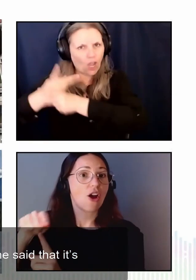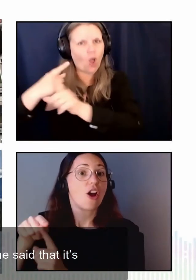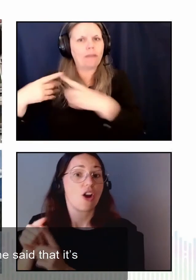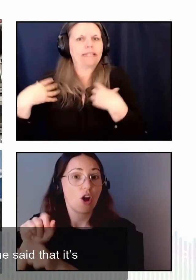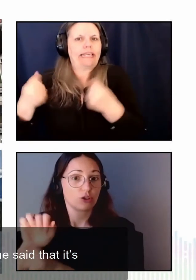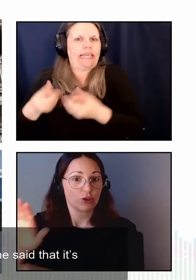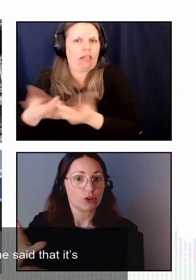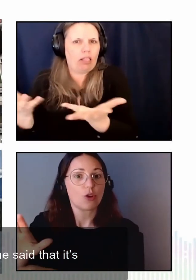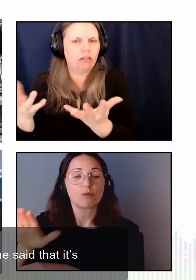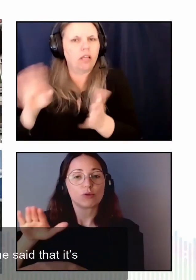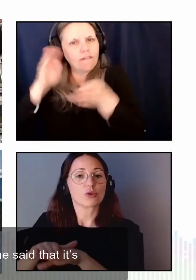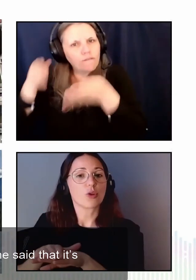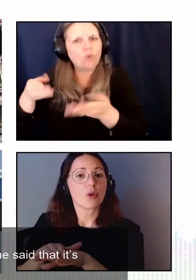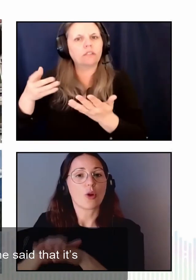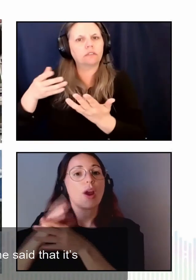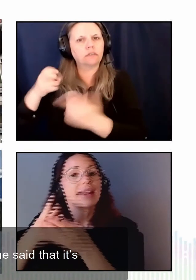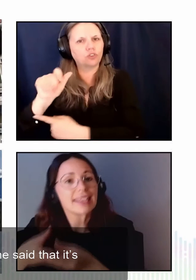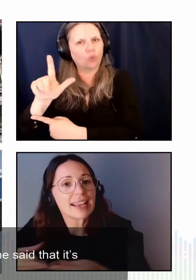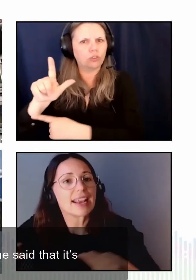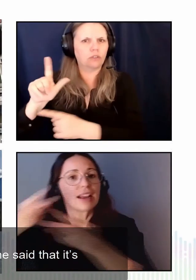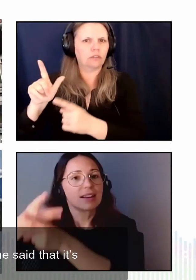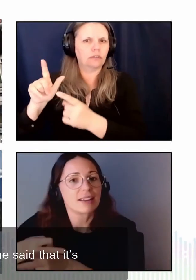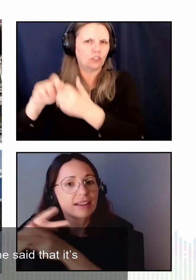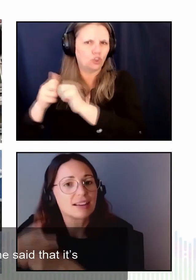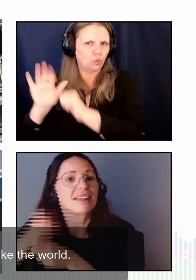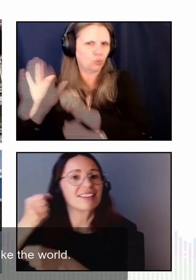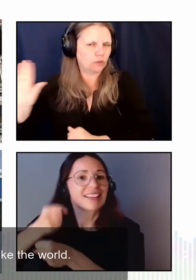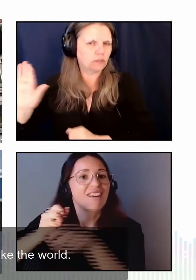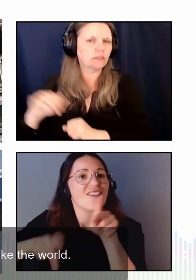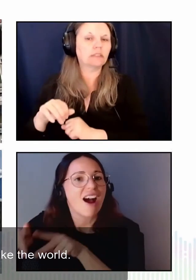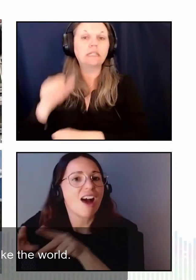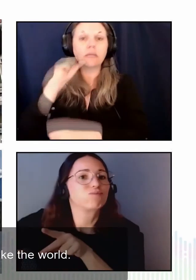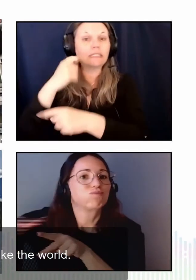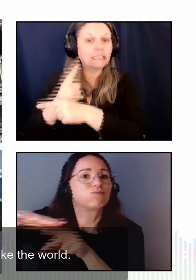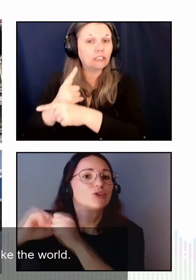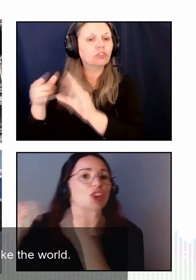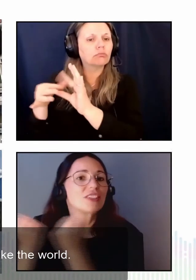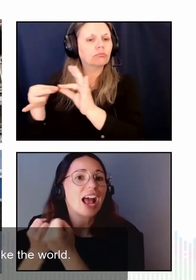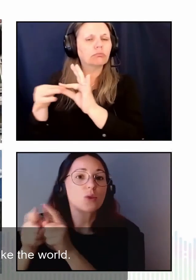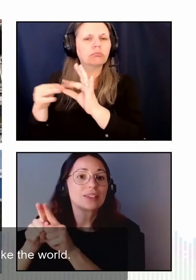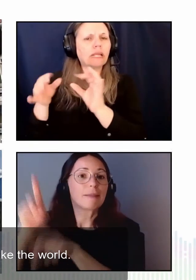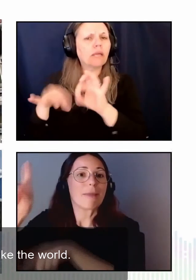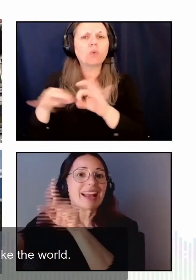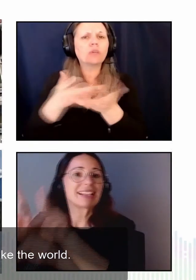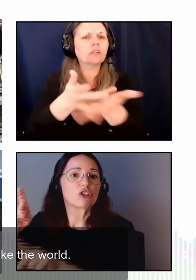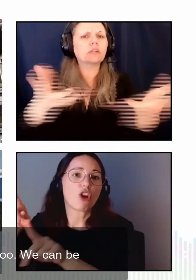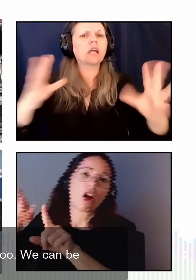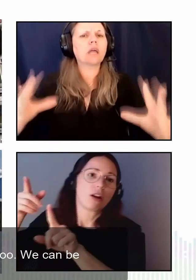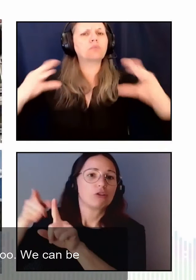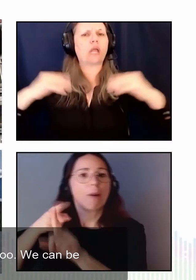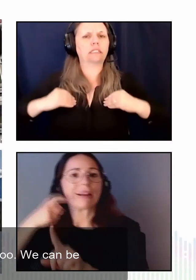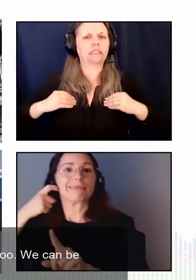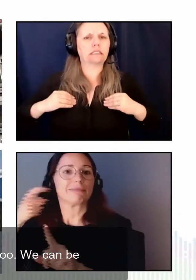social issues. And she said that it's a good thing to embrace everything, to make the